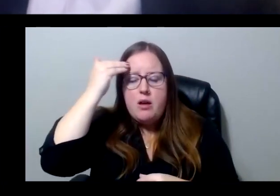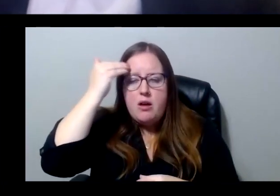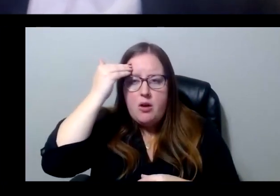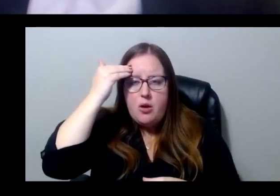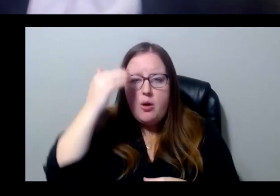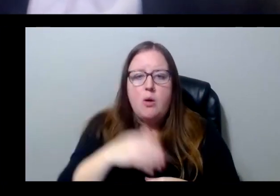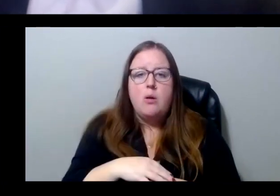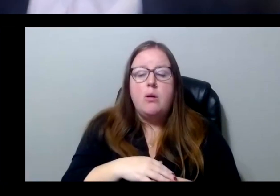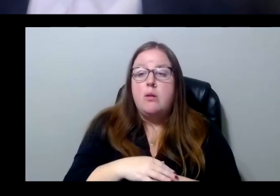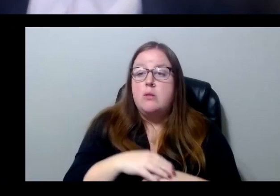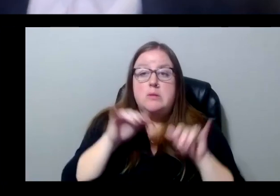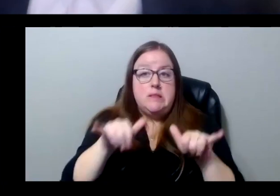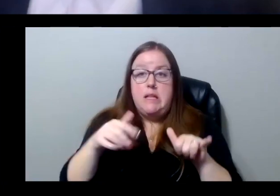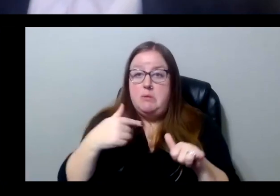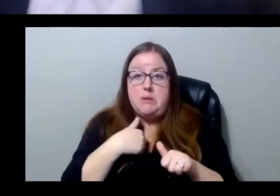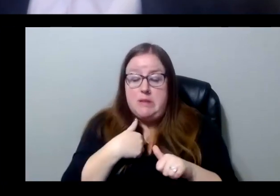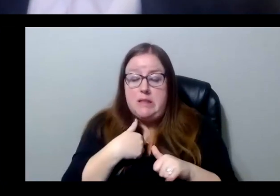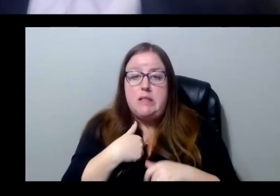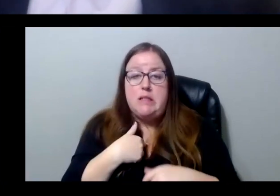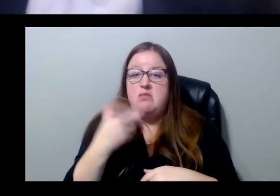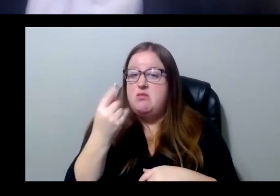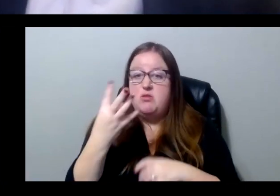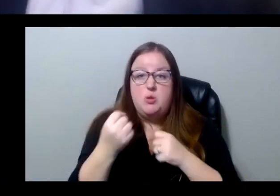authentic. And Satko helped me to